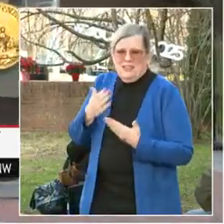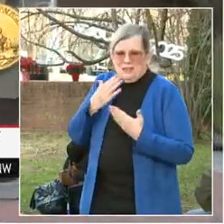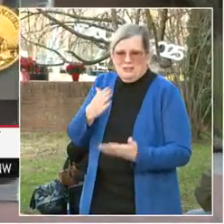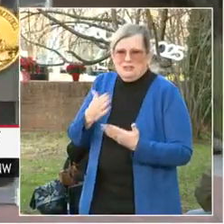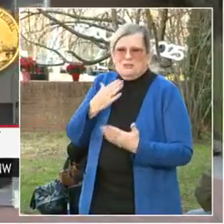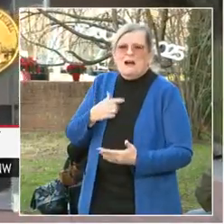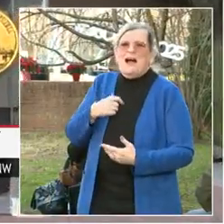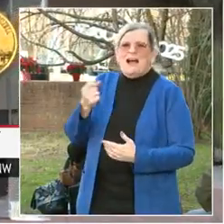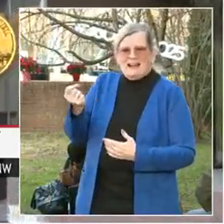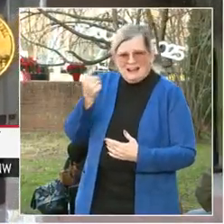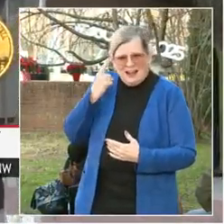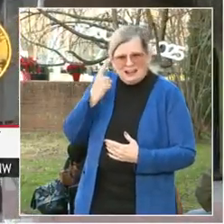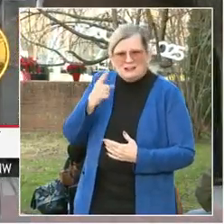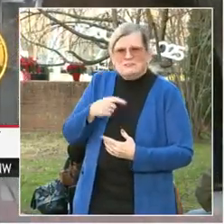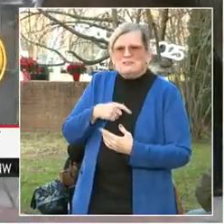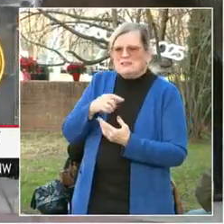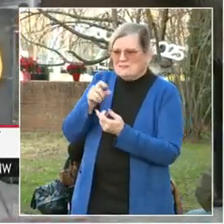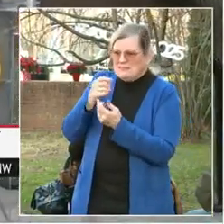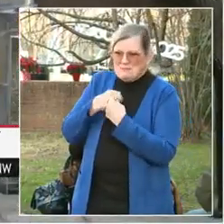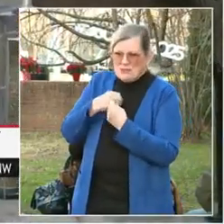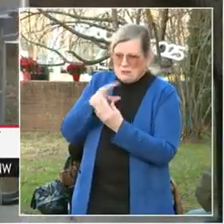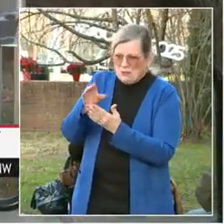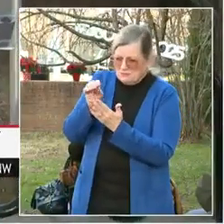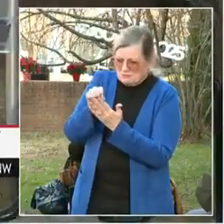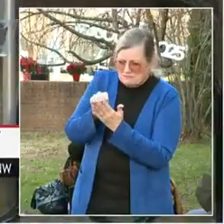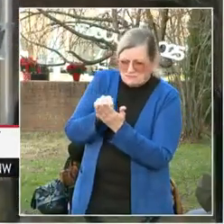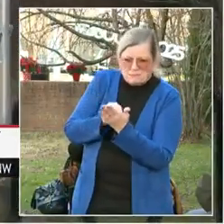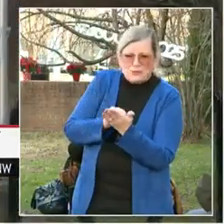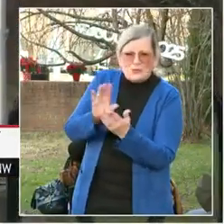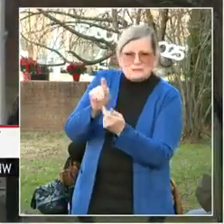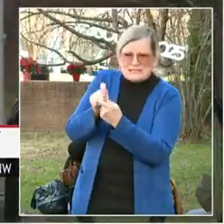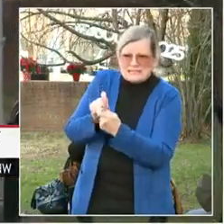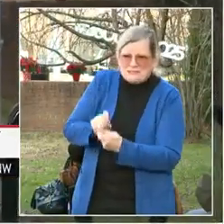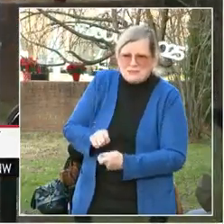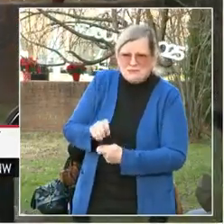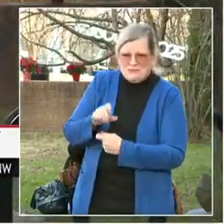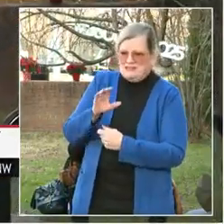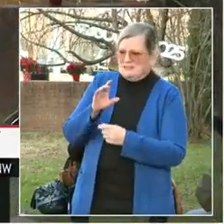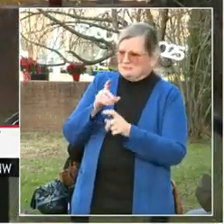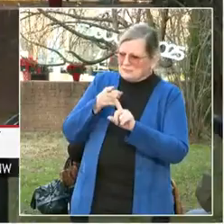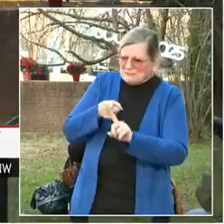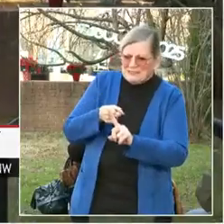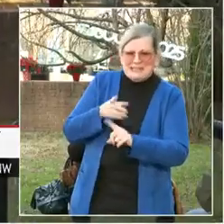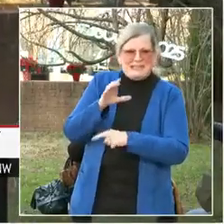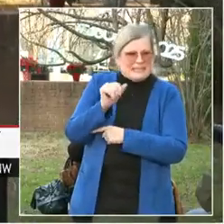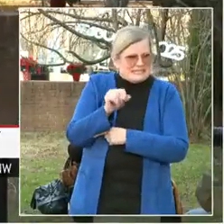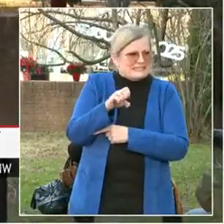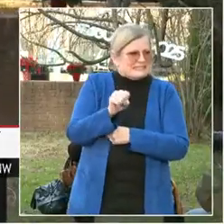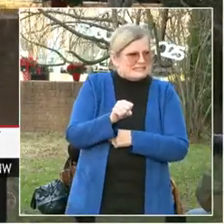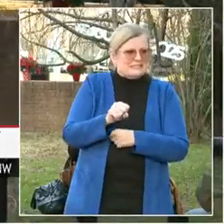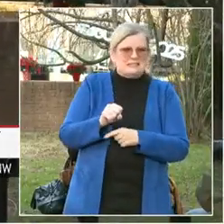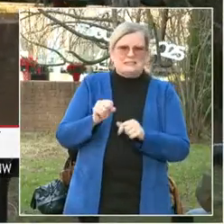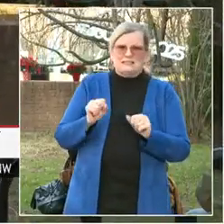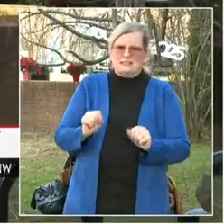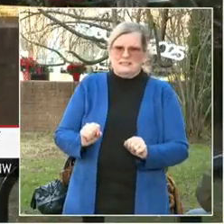specific information on specific cases. And I want to